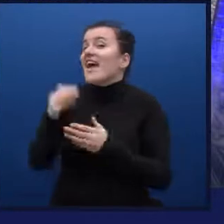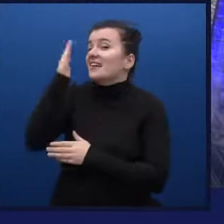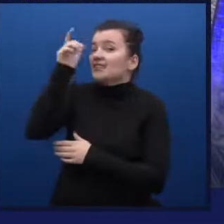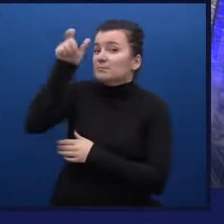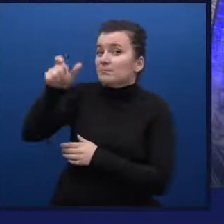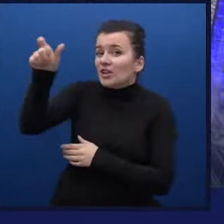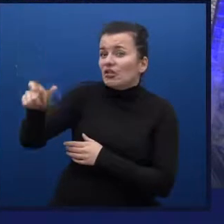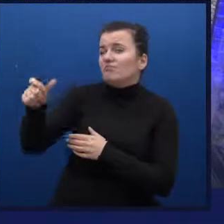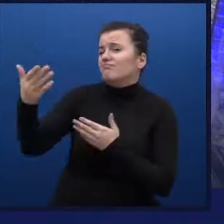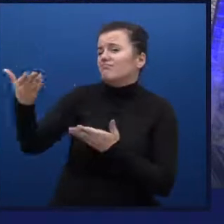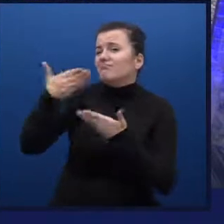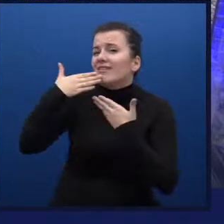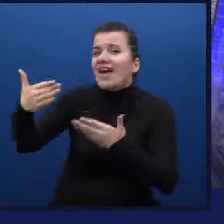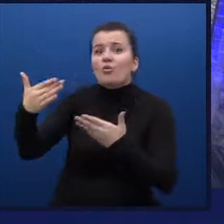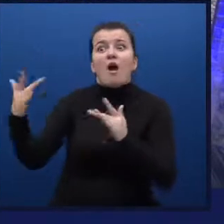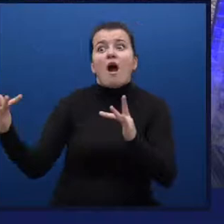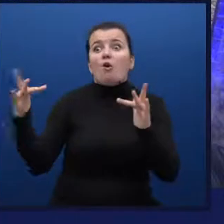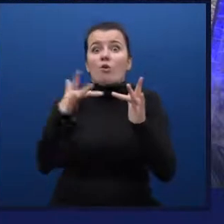contacts in the field.